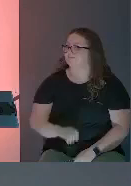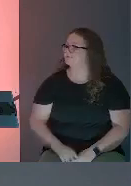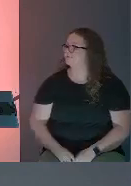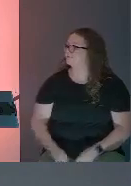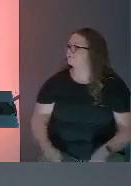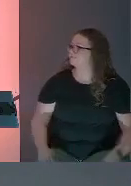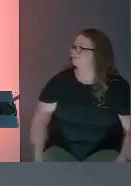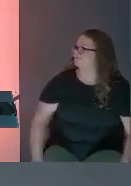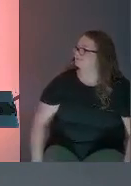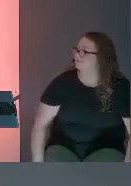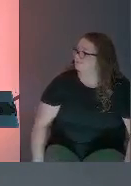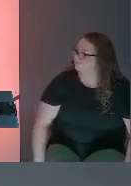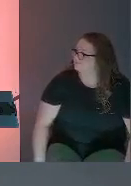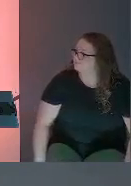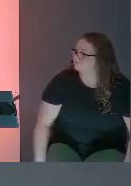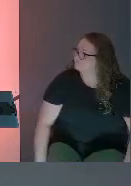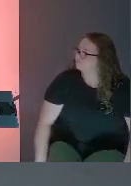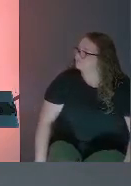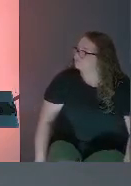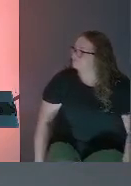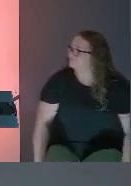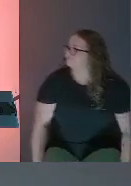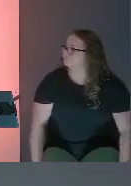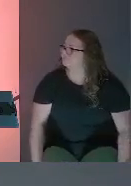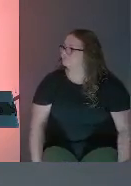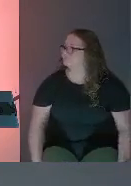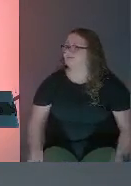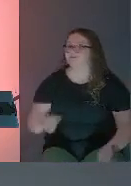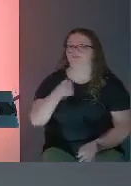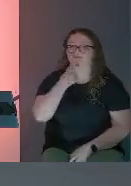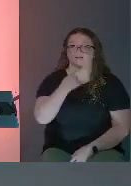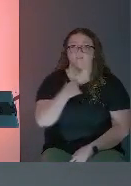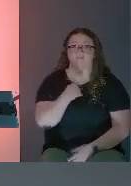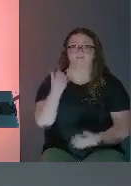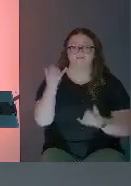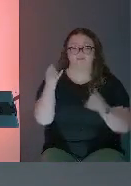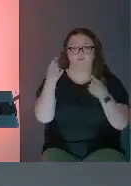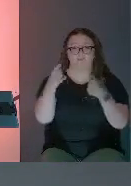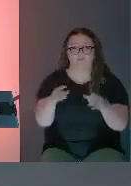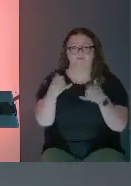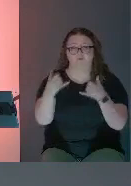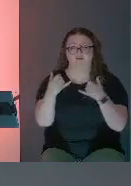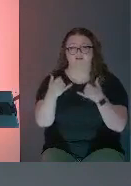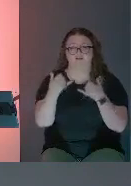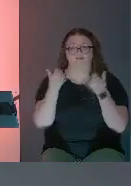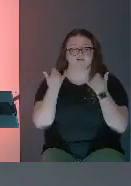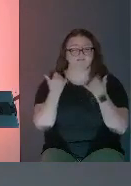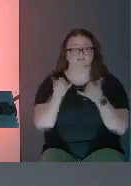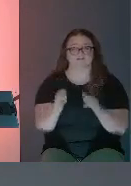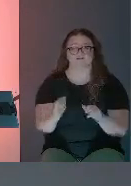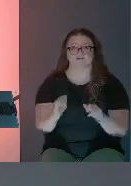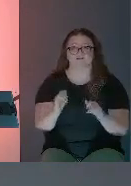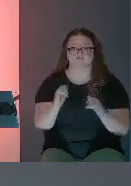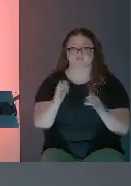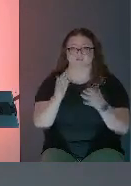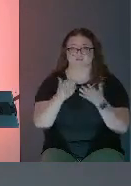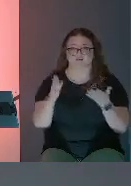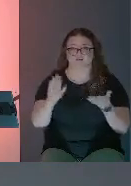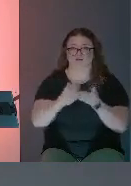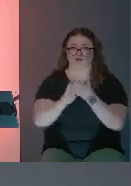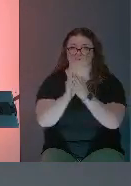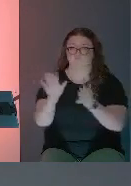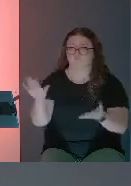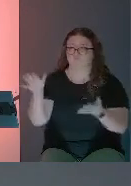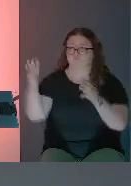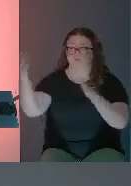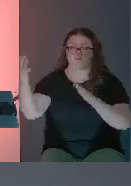See how we are? Tell me that isn't playing out to this day. when things start to go awry, when